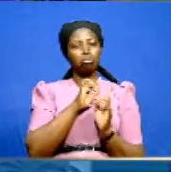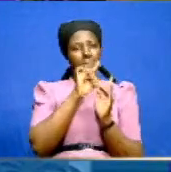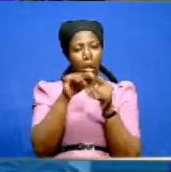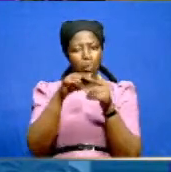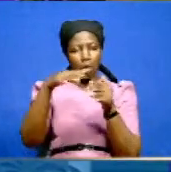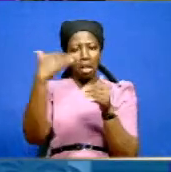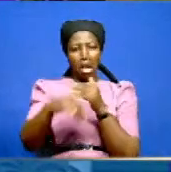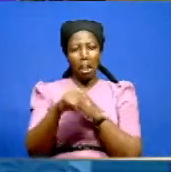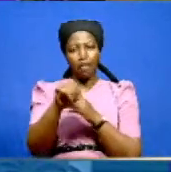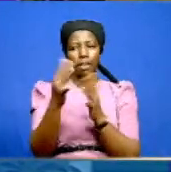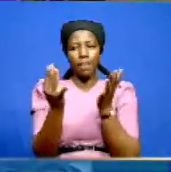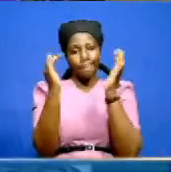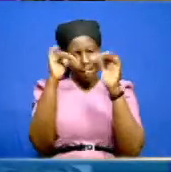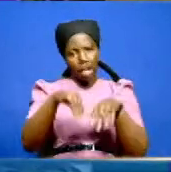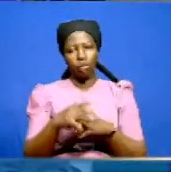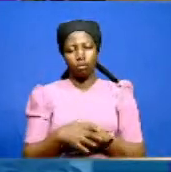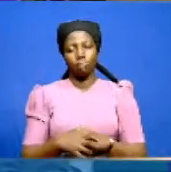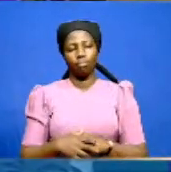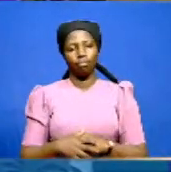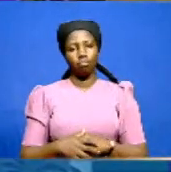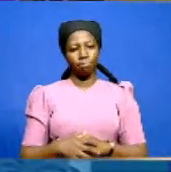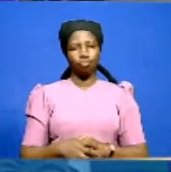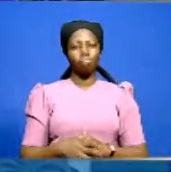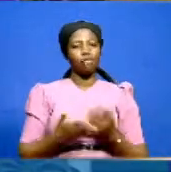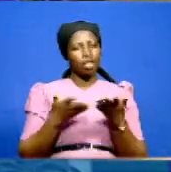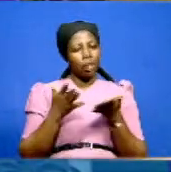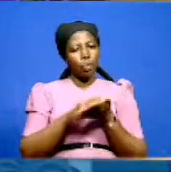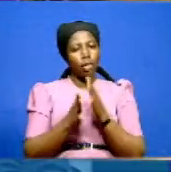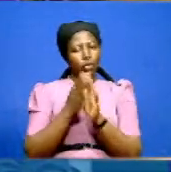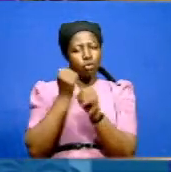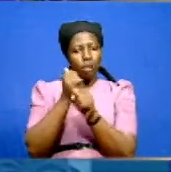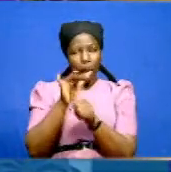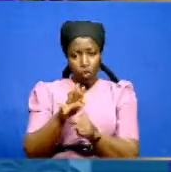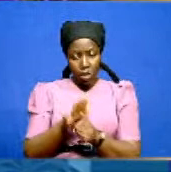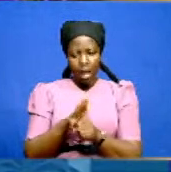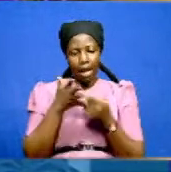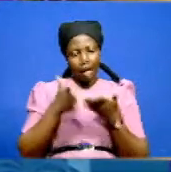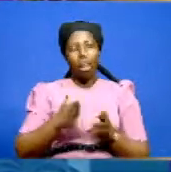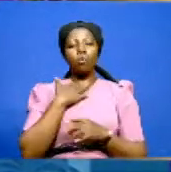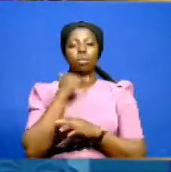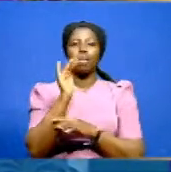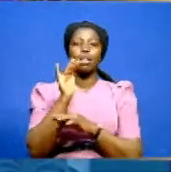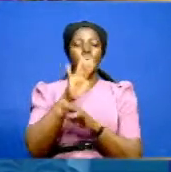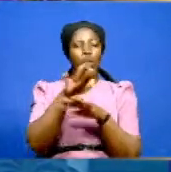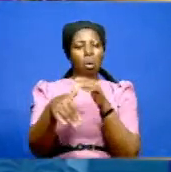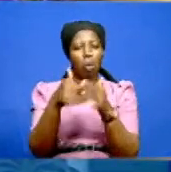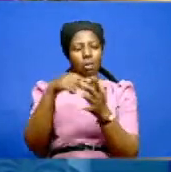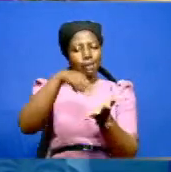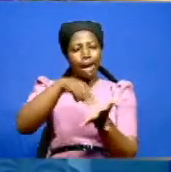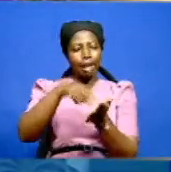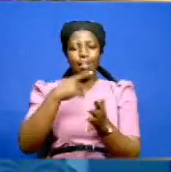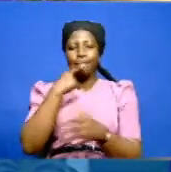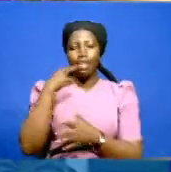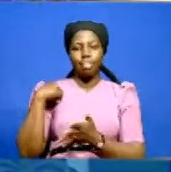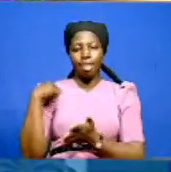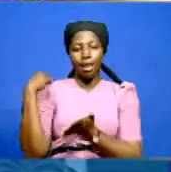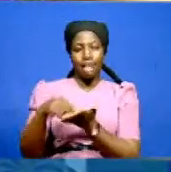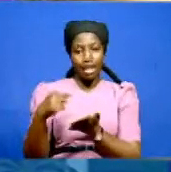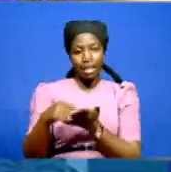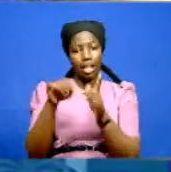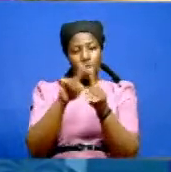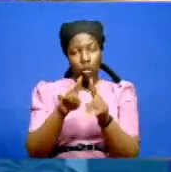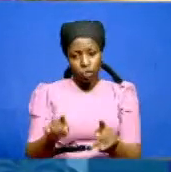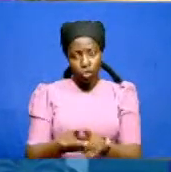function, and without much ado, I'm going to request that we all stand up and say the grace, and